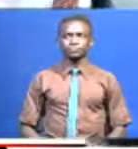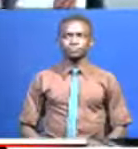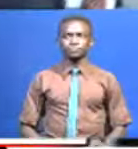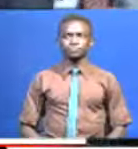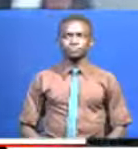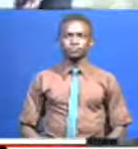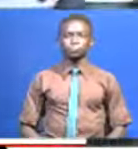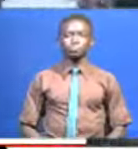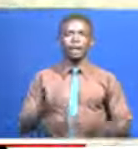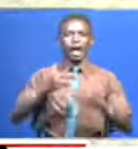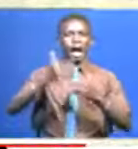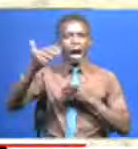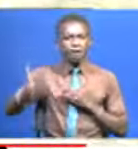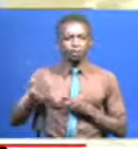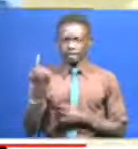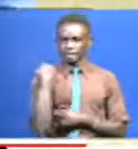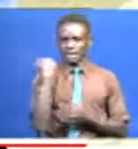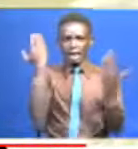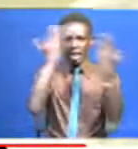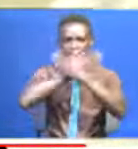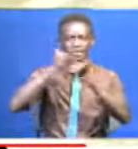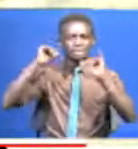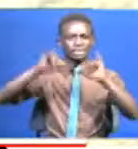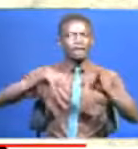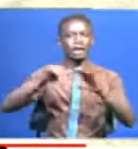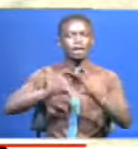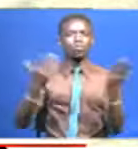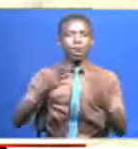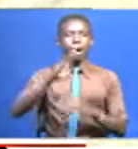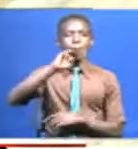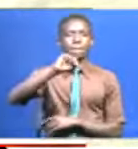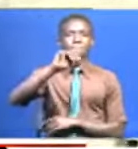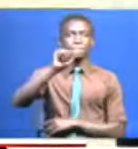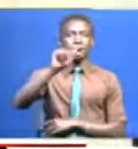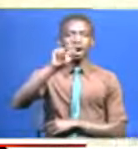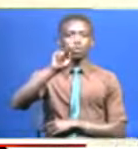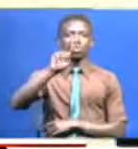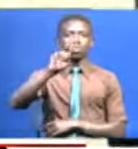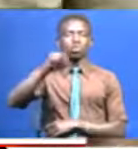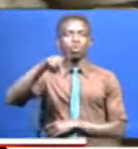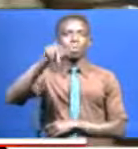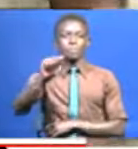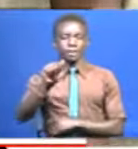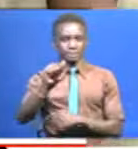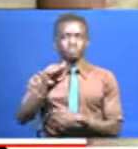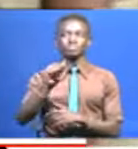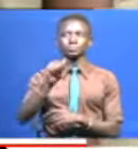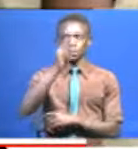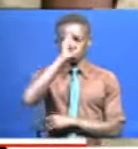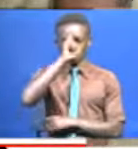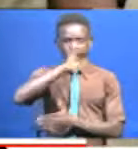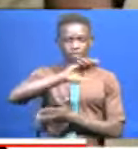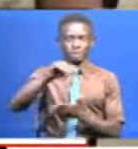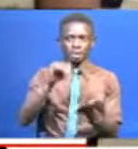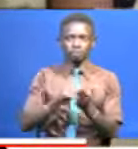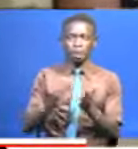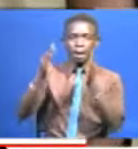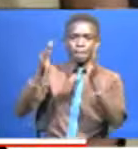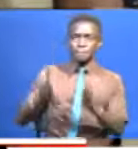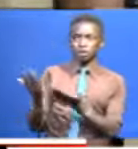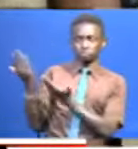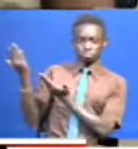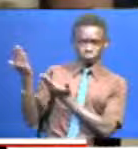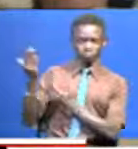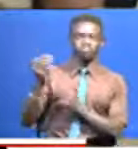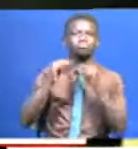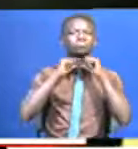After spending yesterday night at the Makupa police station, the renowned televangelist Ezekiel Odero of New Life Prayer Center and Church in